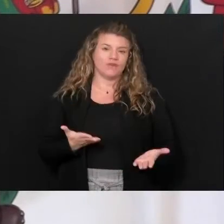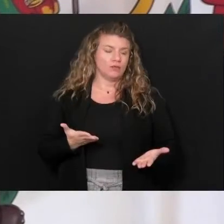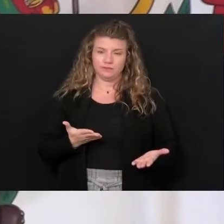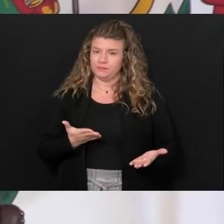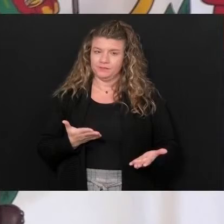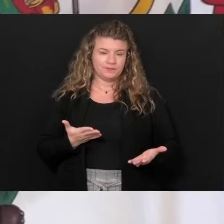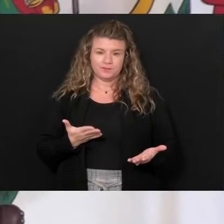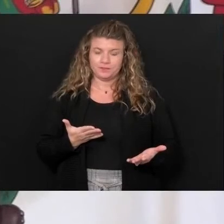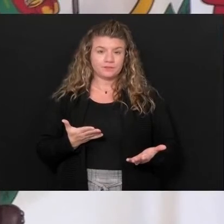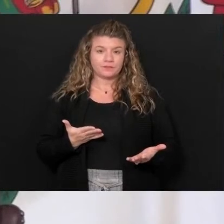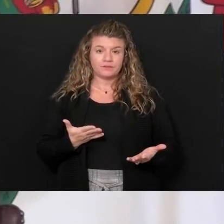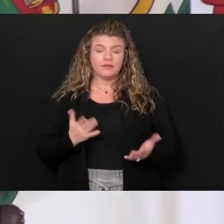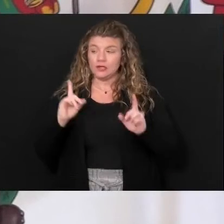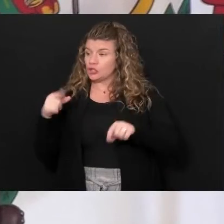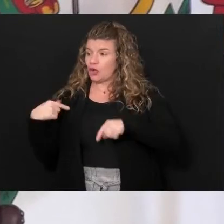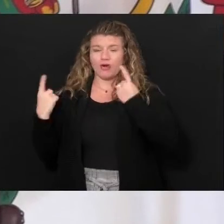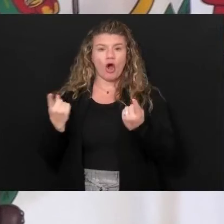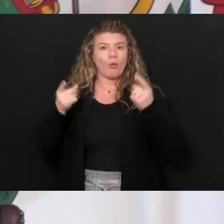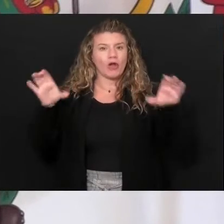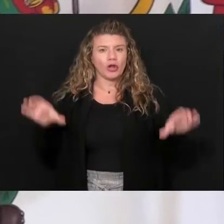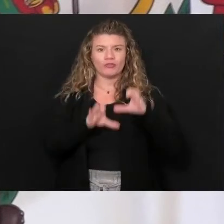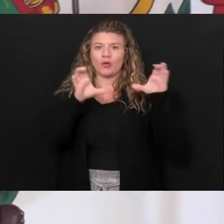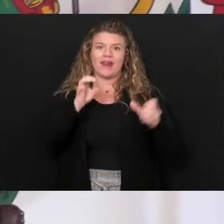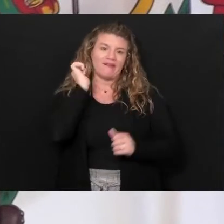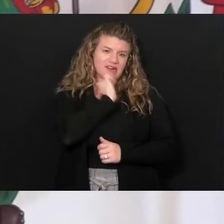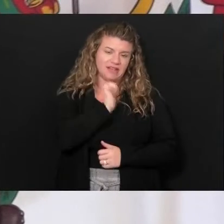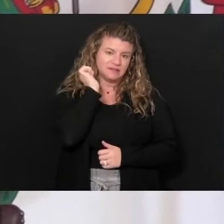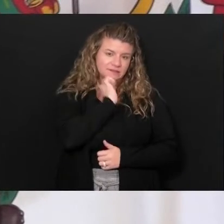for what you do each and every day.